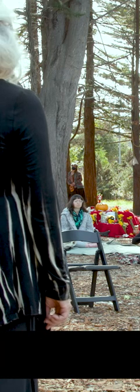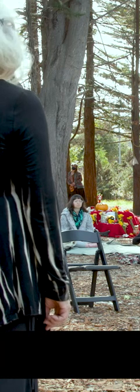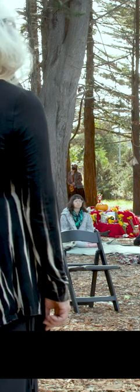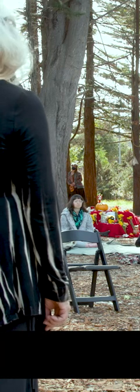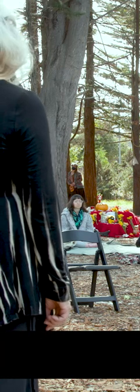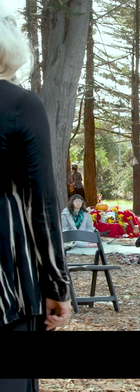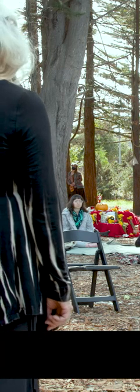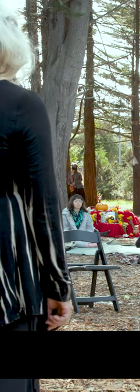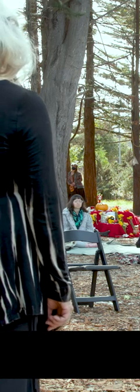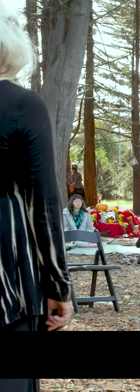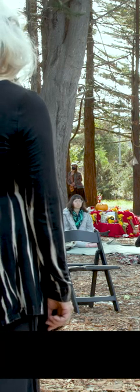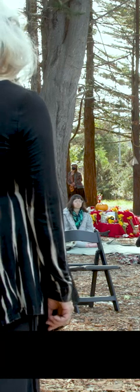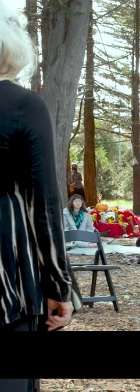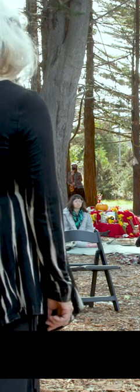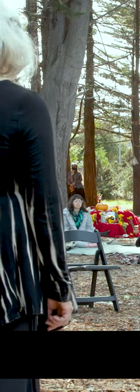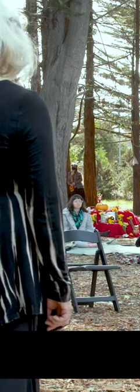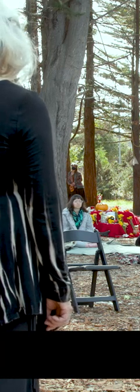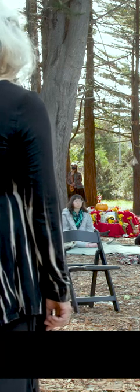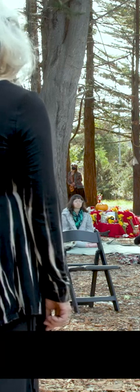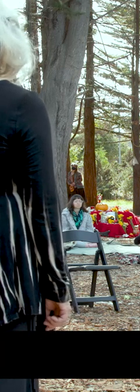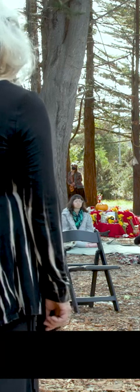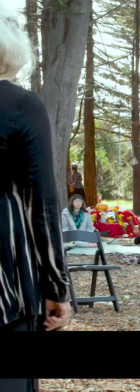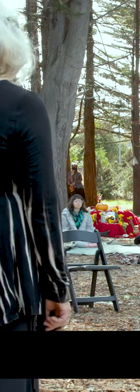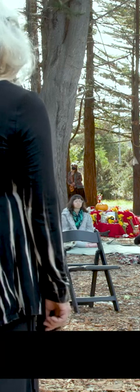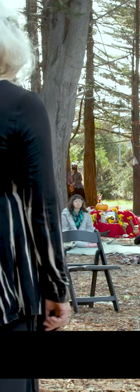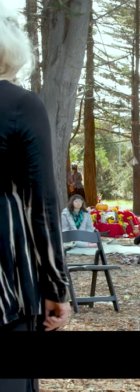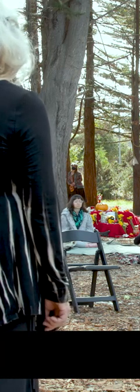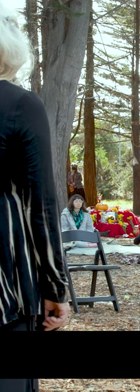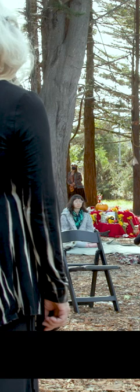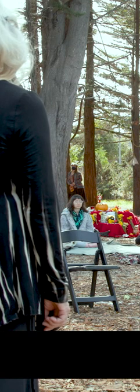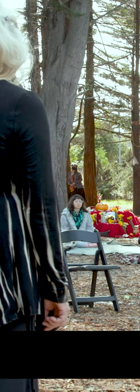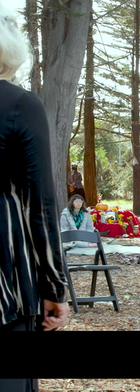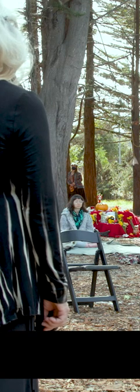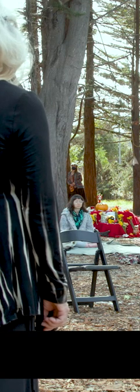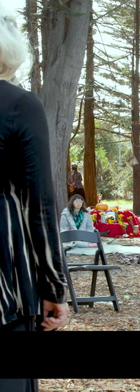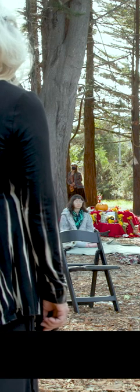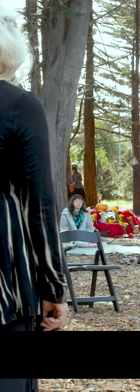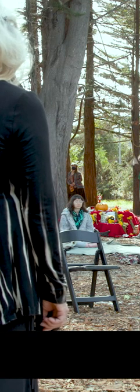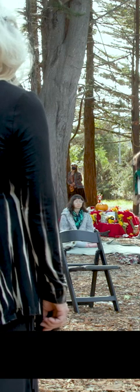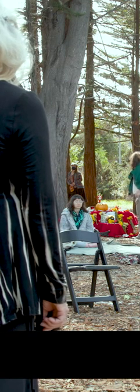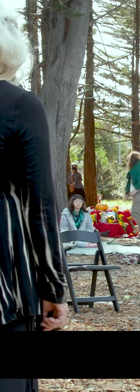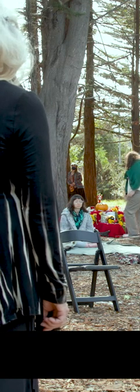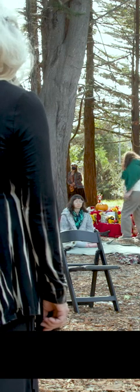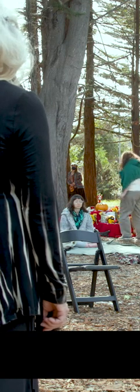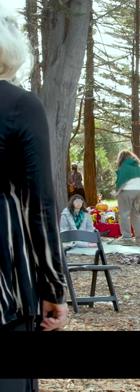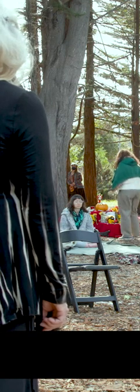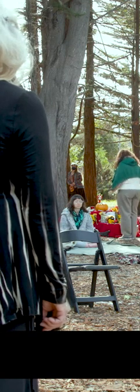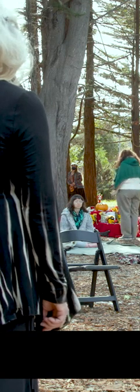Michael Nasso, Mike Denied, Mike